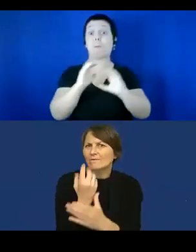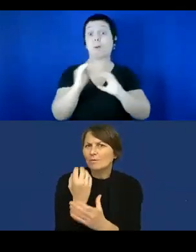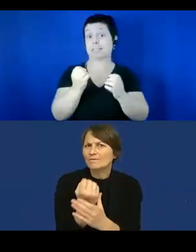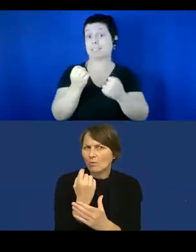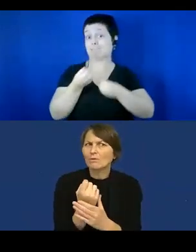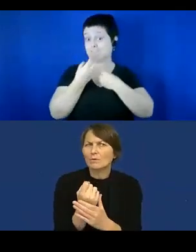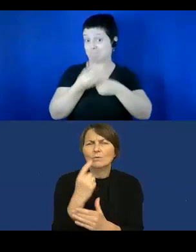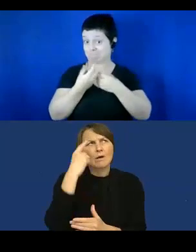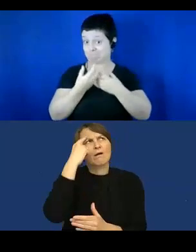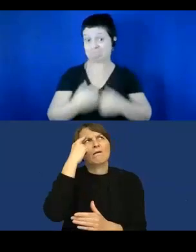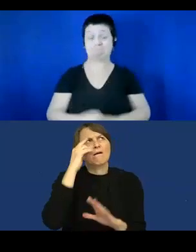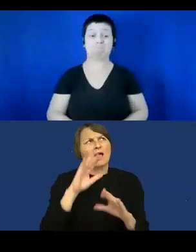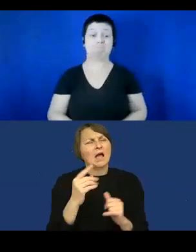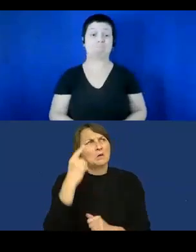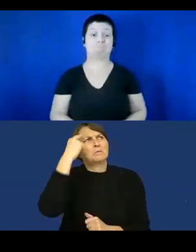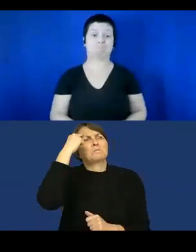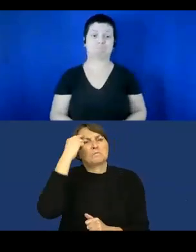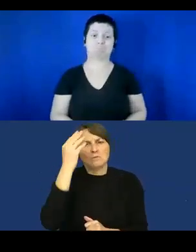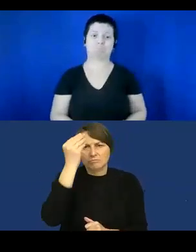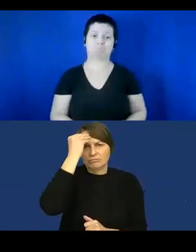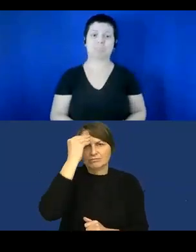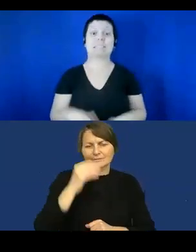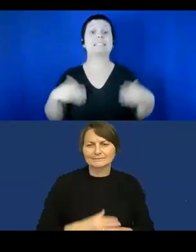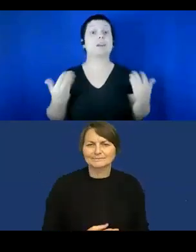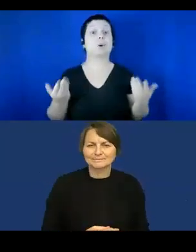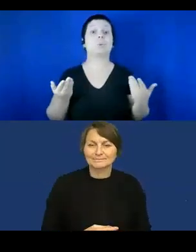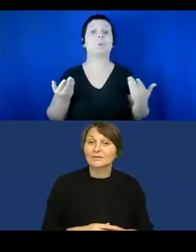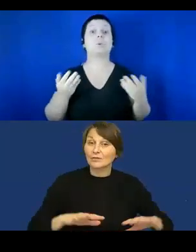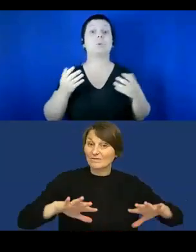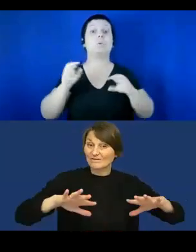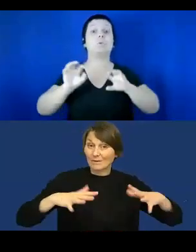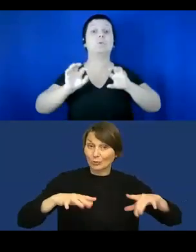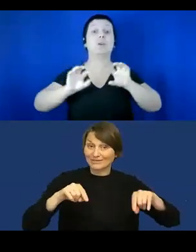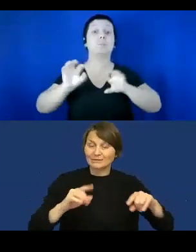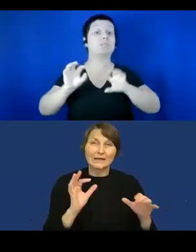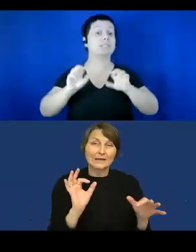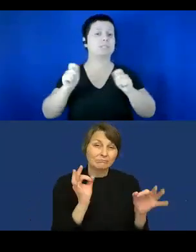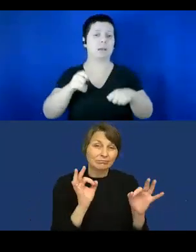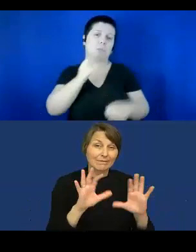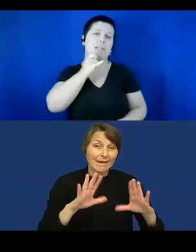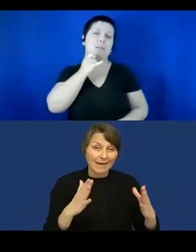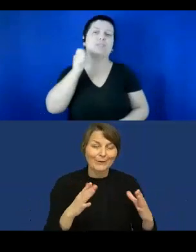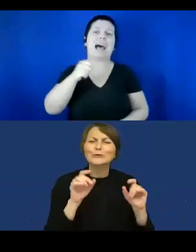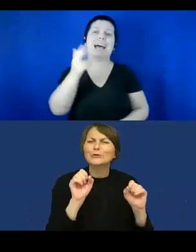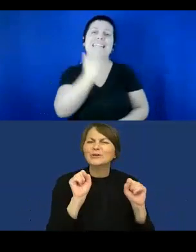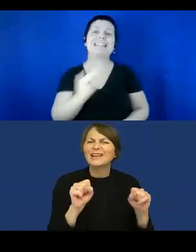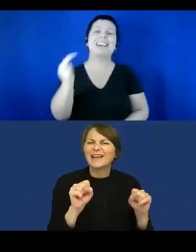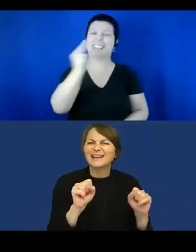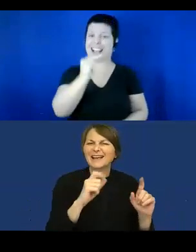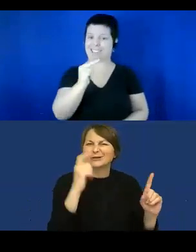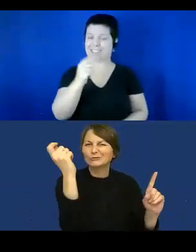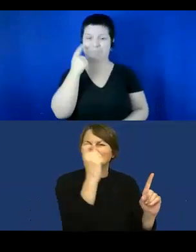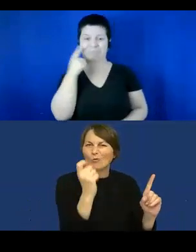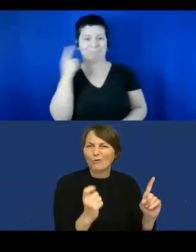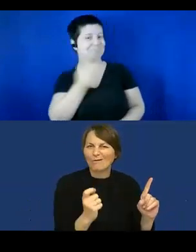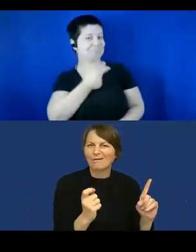what you can do with vibrations is basically draw a shape. So I'm showing here again the picture